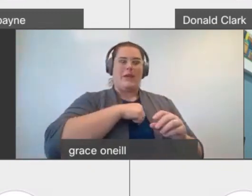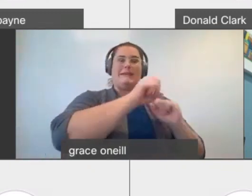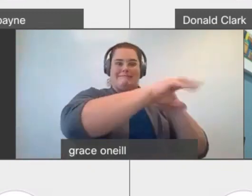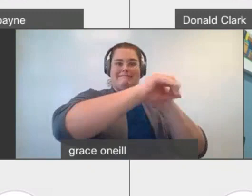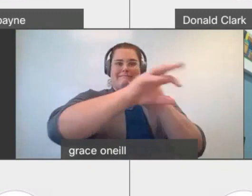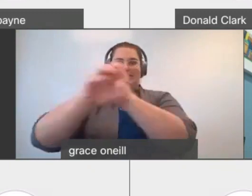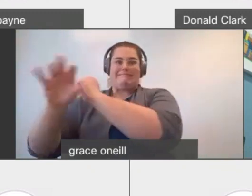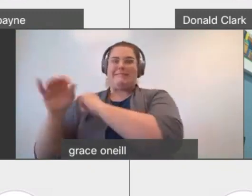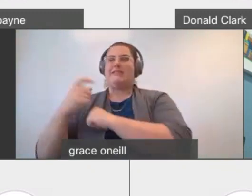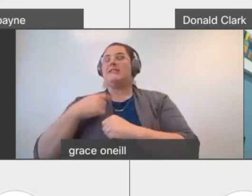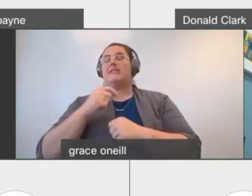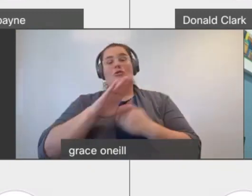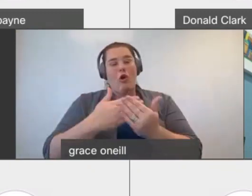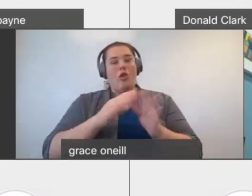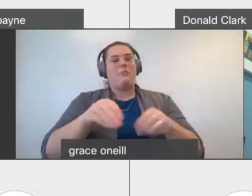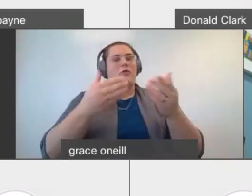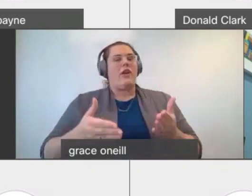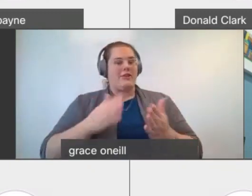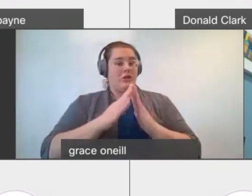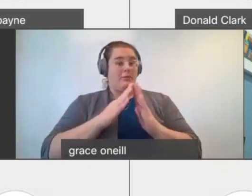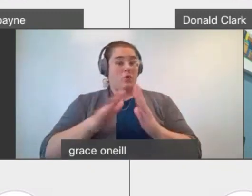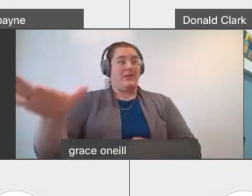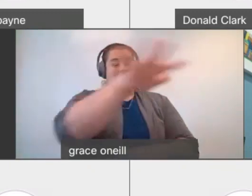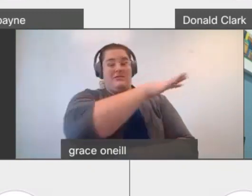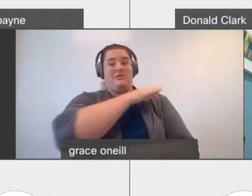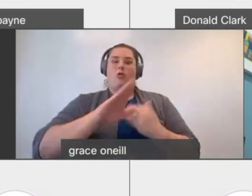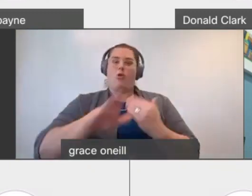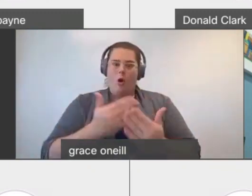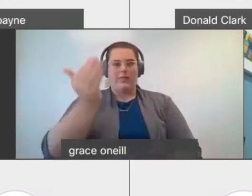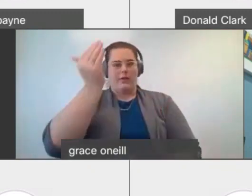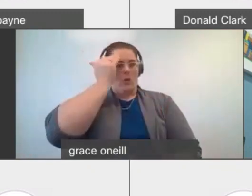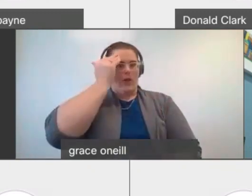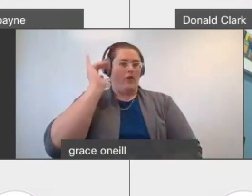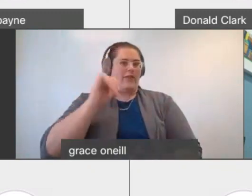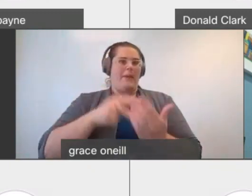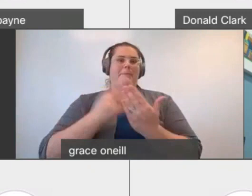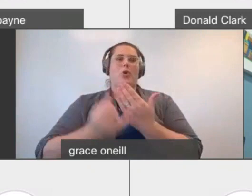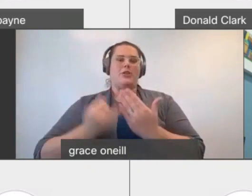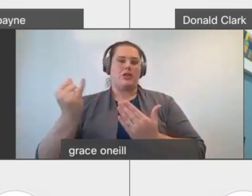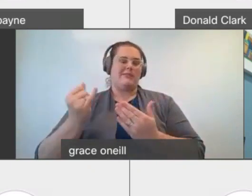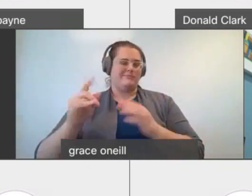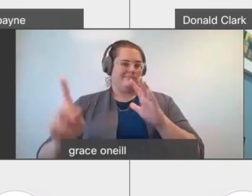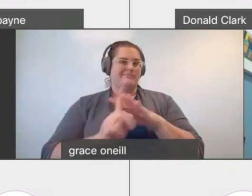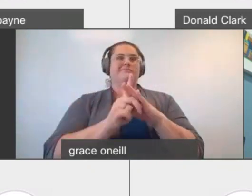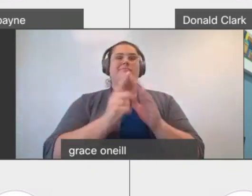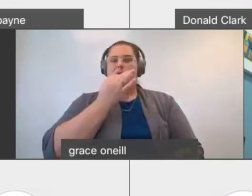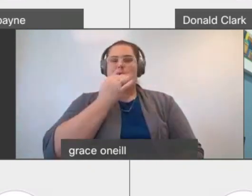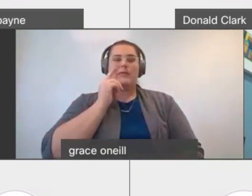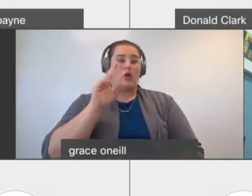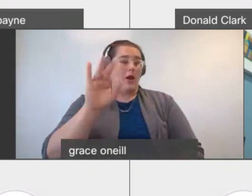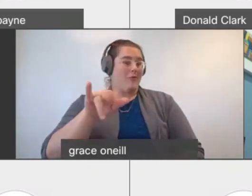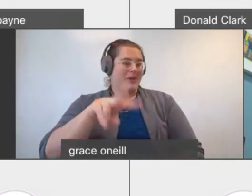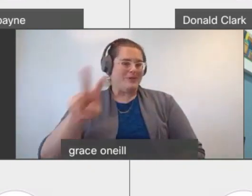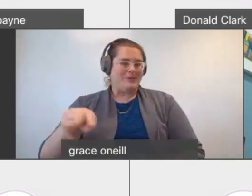sure providers in the community are aware of this project that's coming forth in FY22. Thank